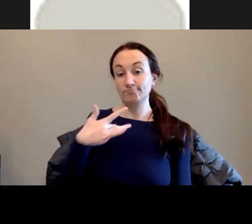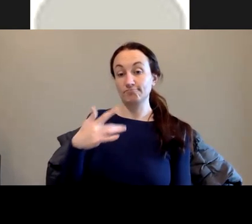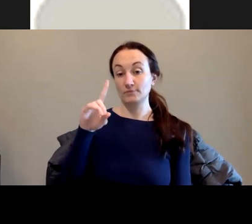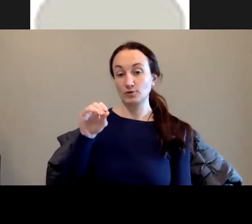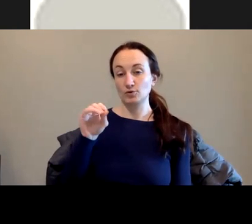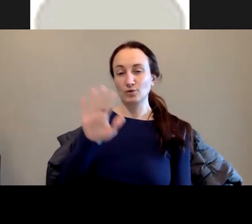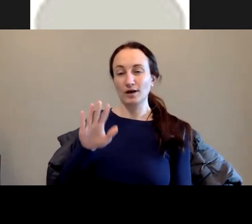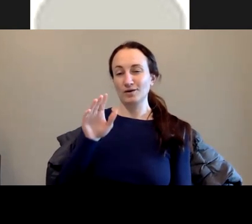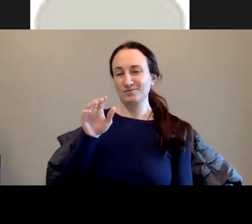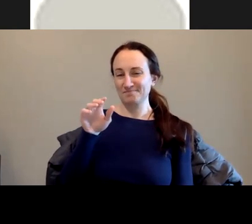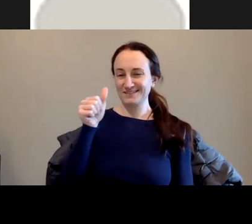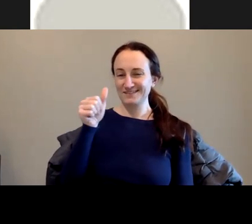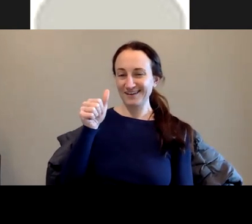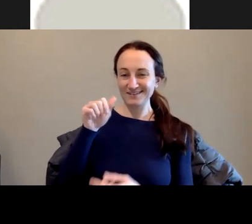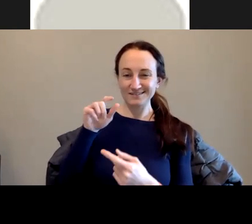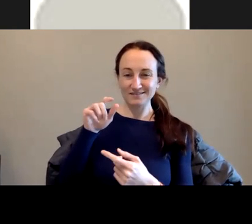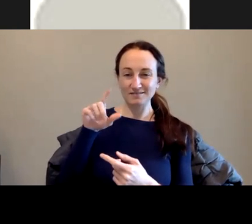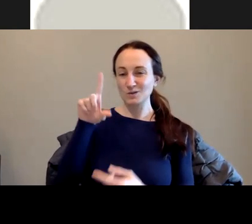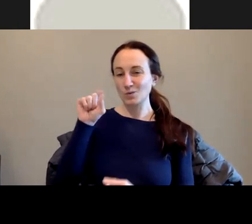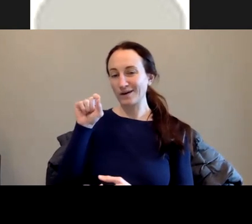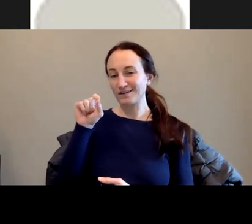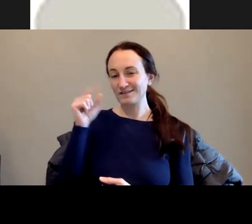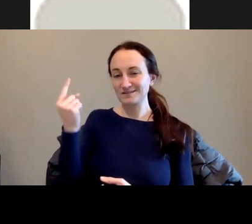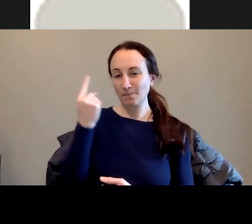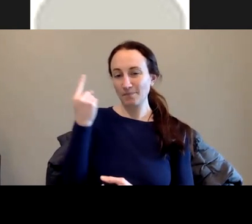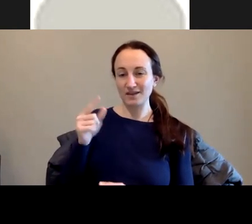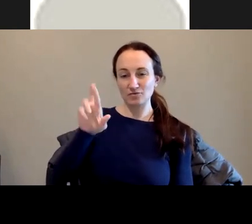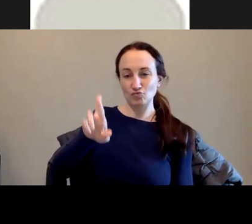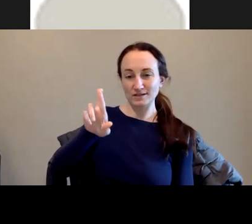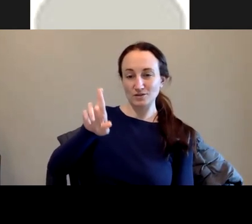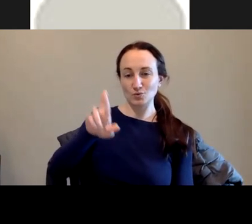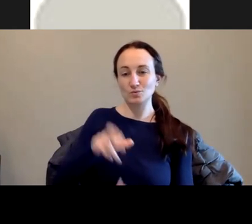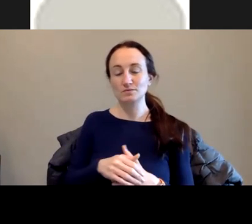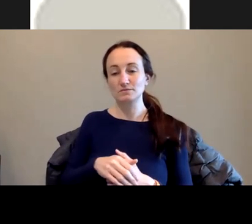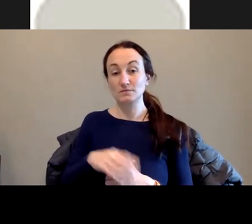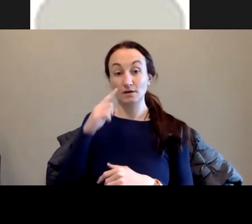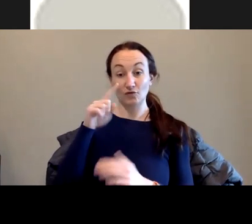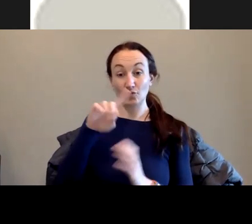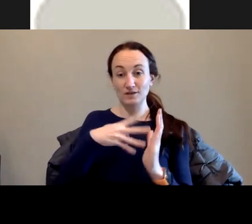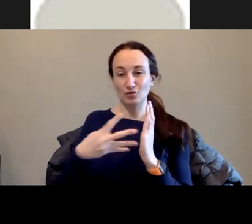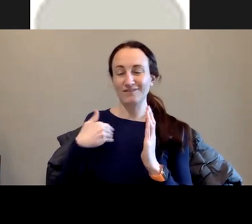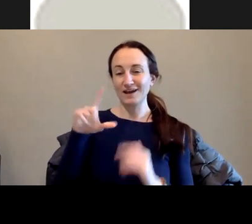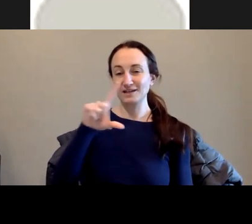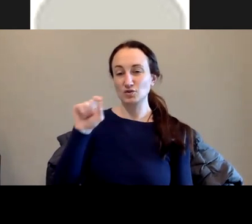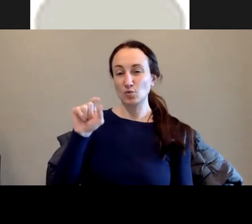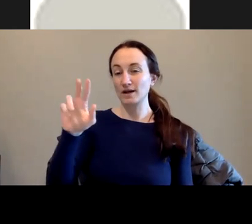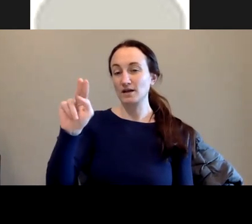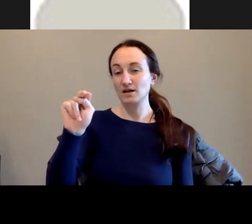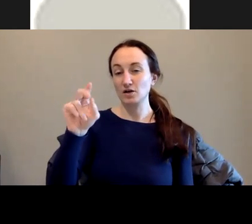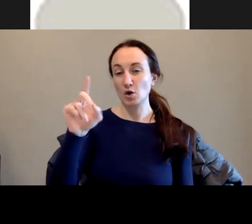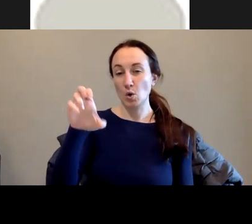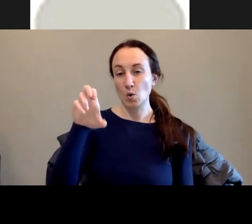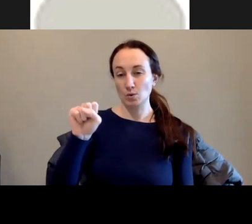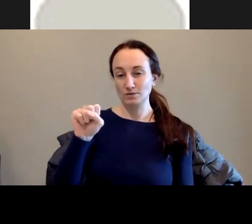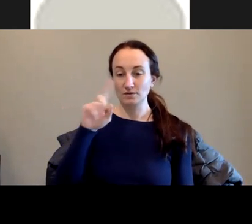around 10 to or 20 something residues, and this graph has just 20 nodes. You do this iterative